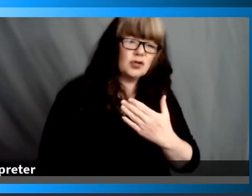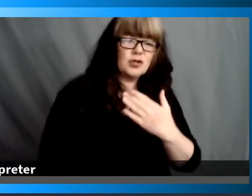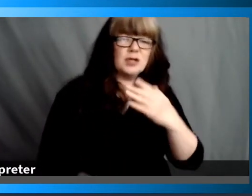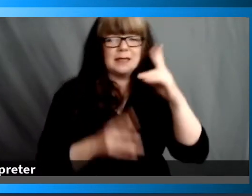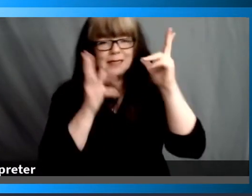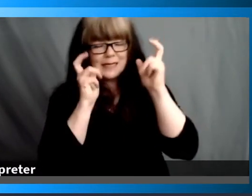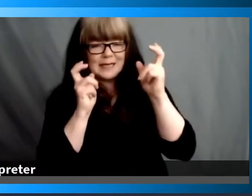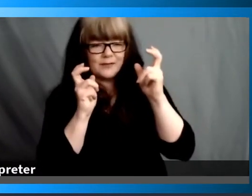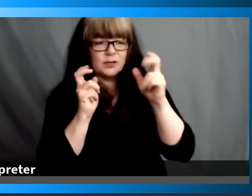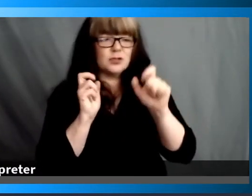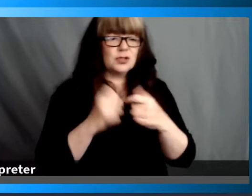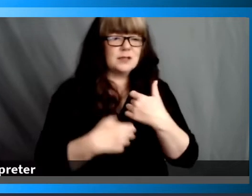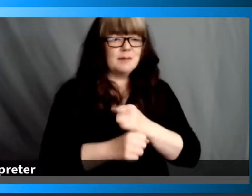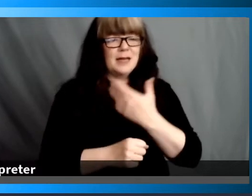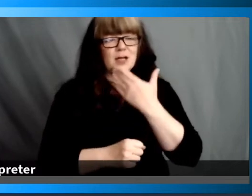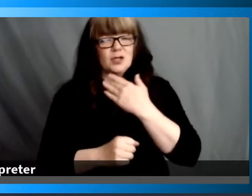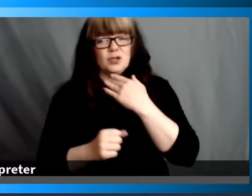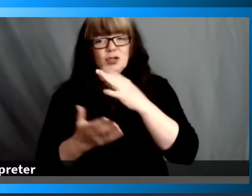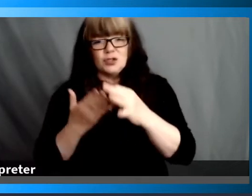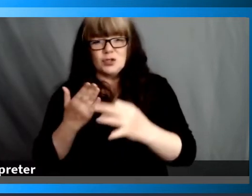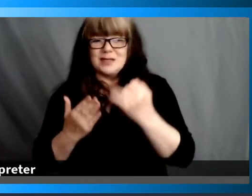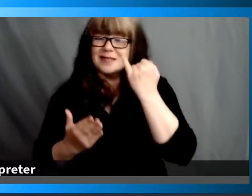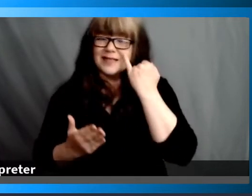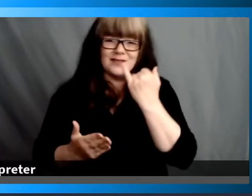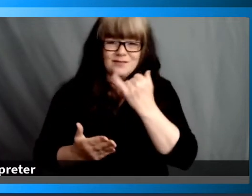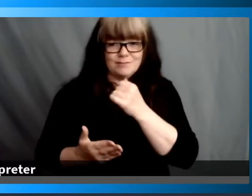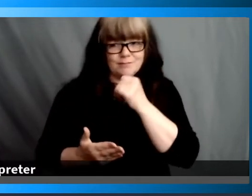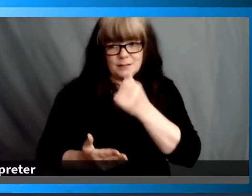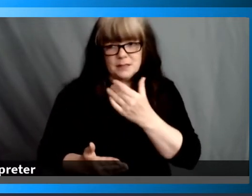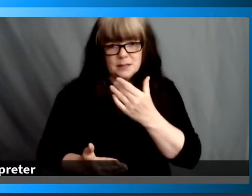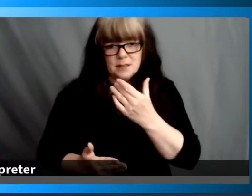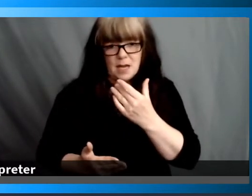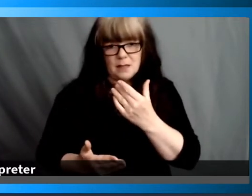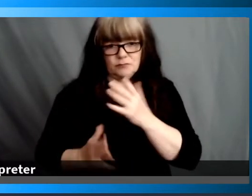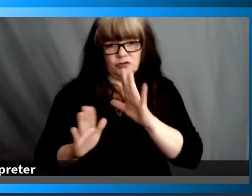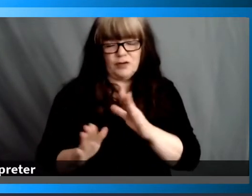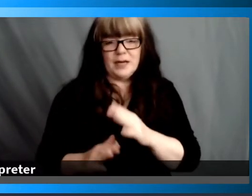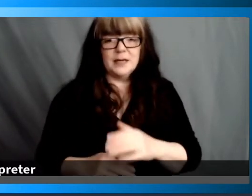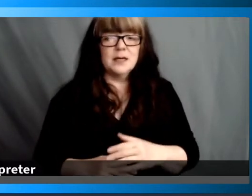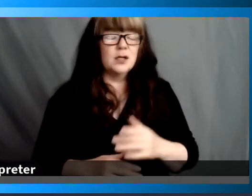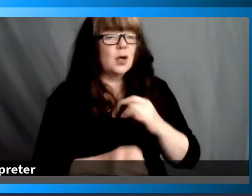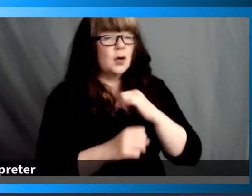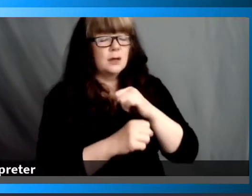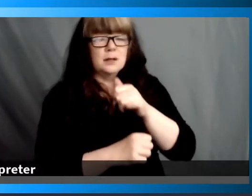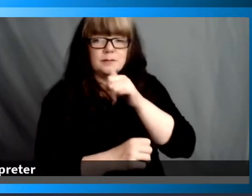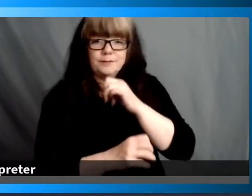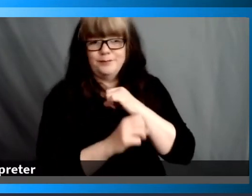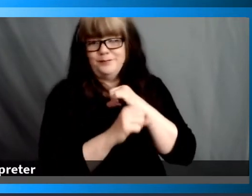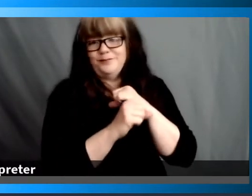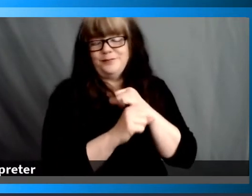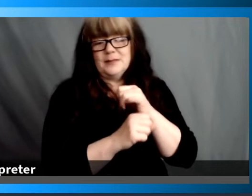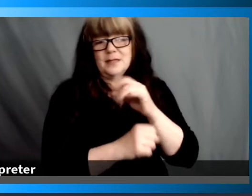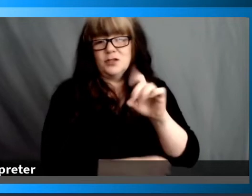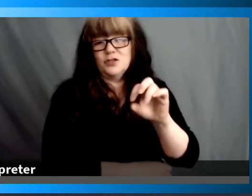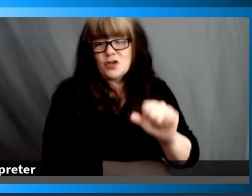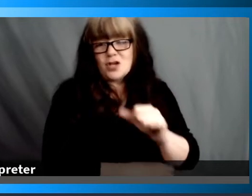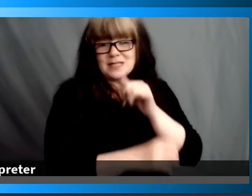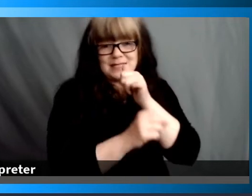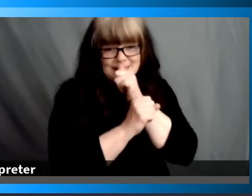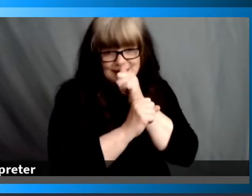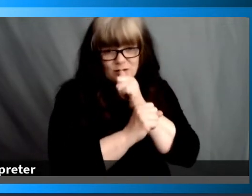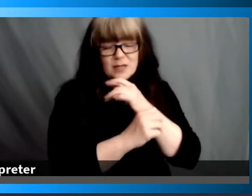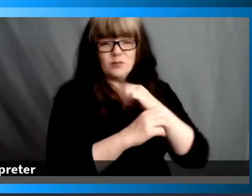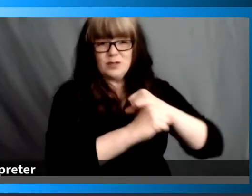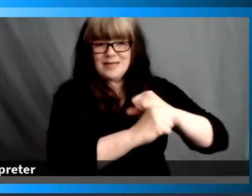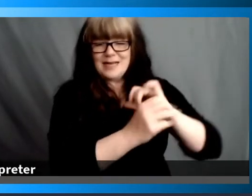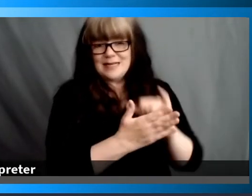should make the good choice, even if it's disagreeable, even protecting dolls a secret. Like these are things that there are lines he has, you know, he's